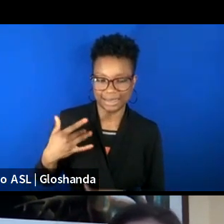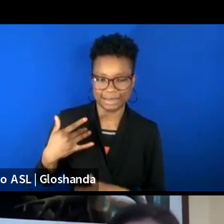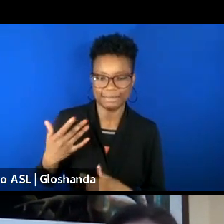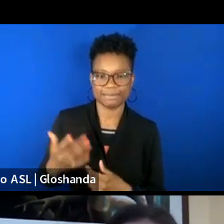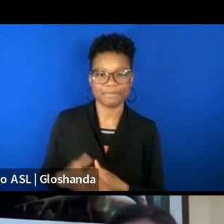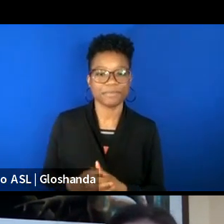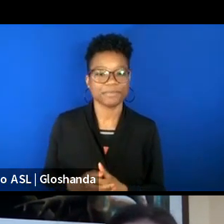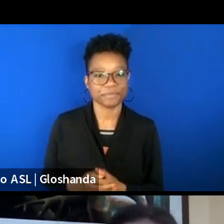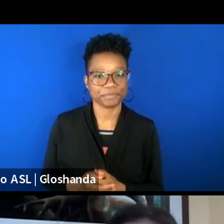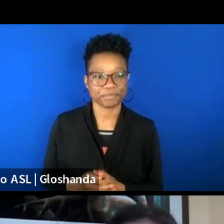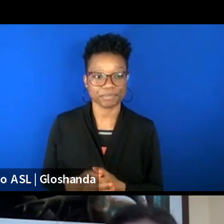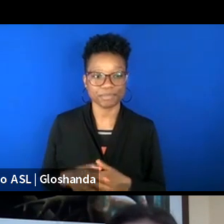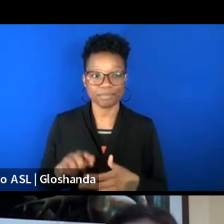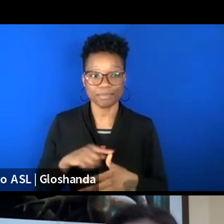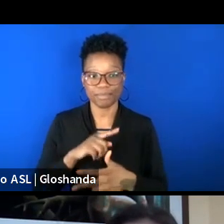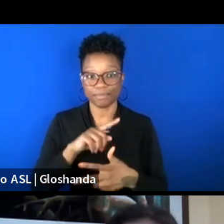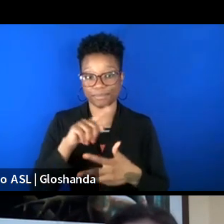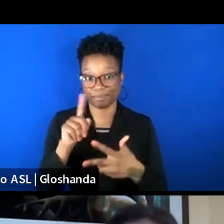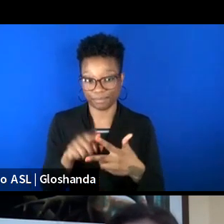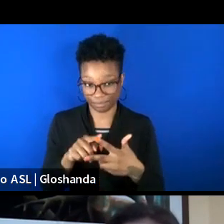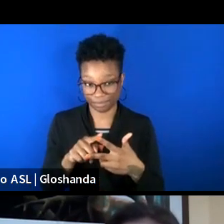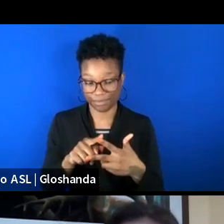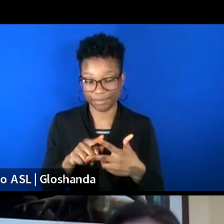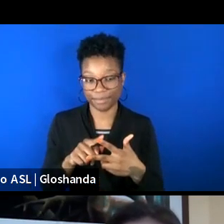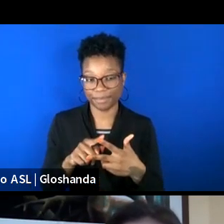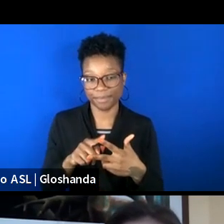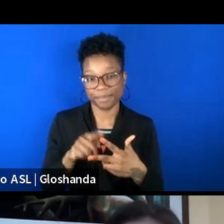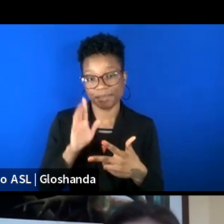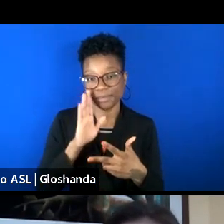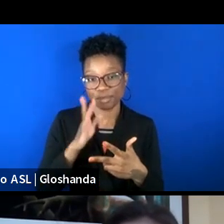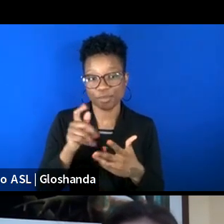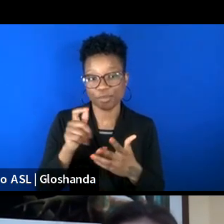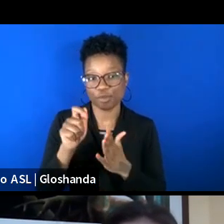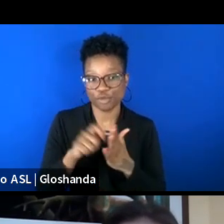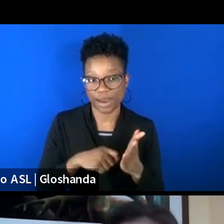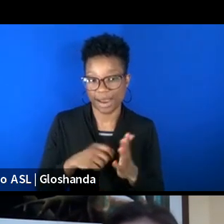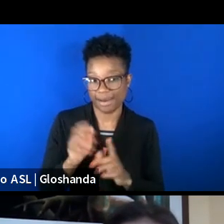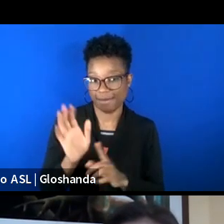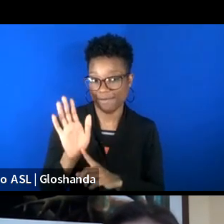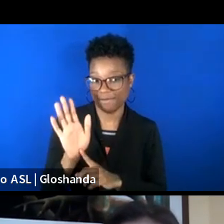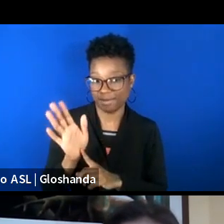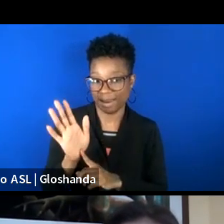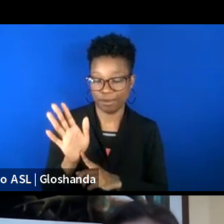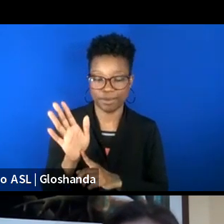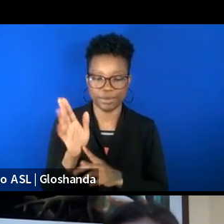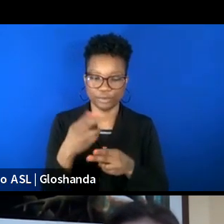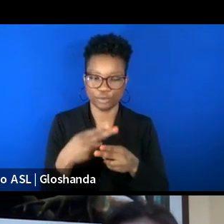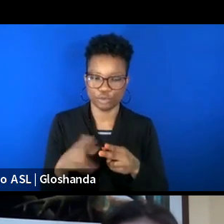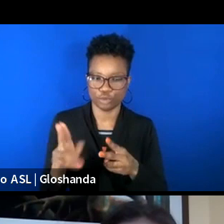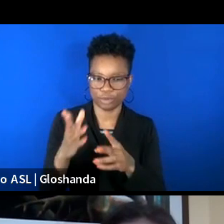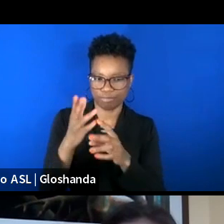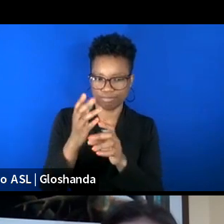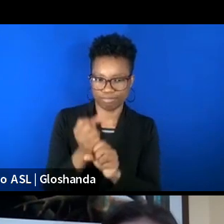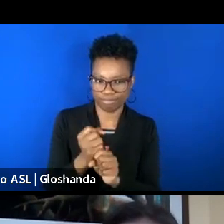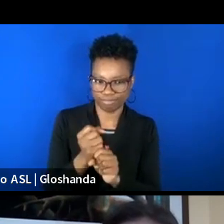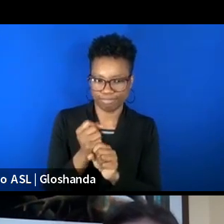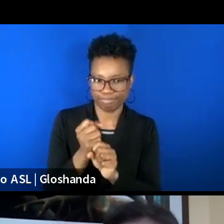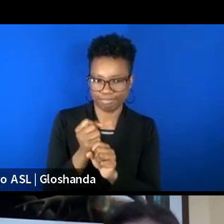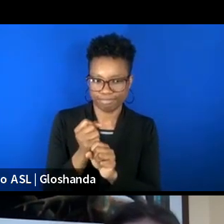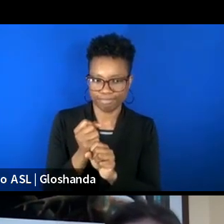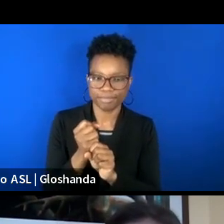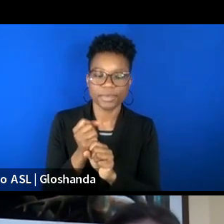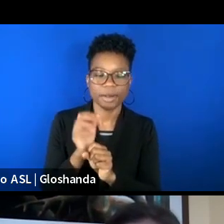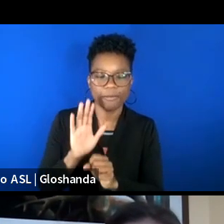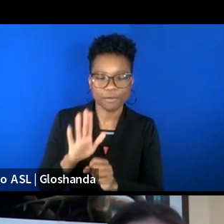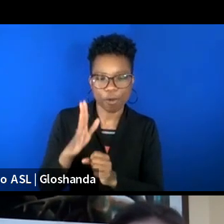The second step is that you're going to write a 5-minute short summary of your memory with